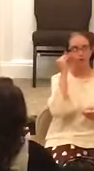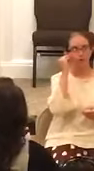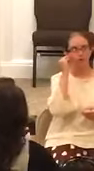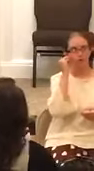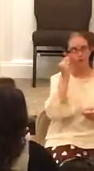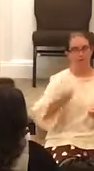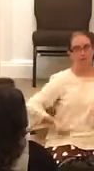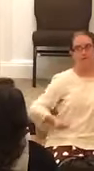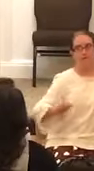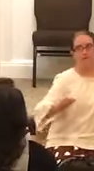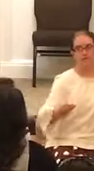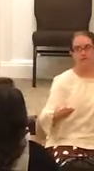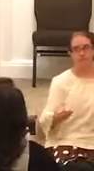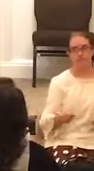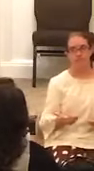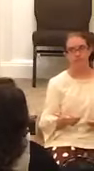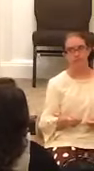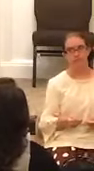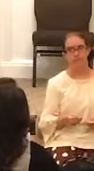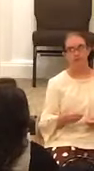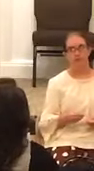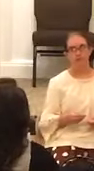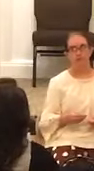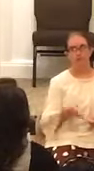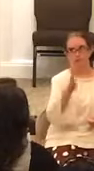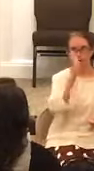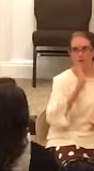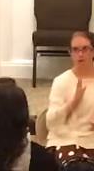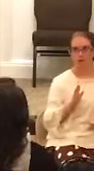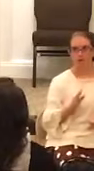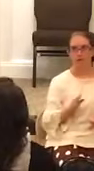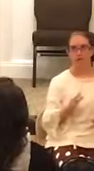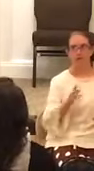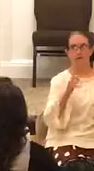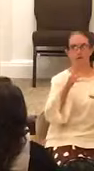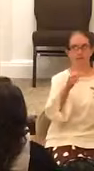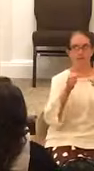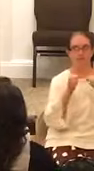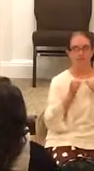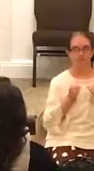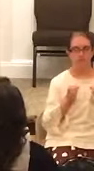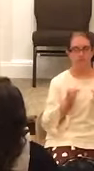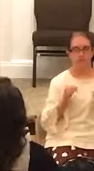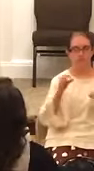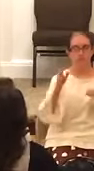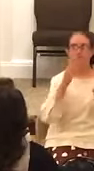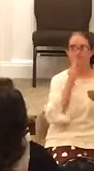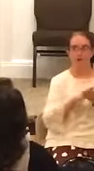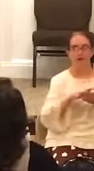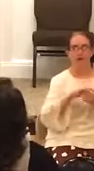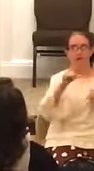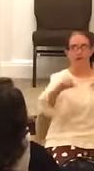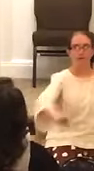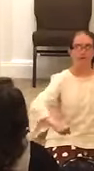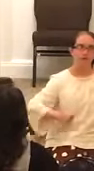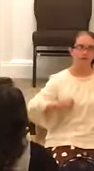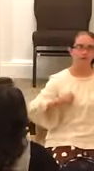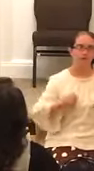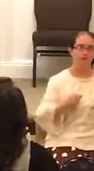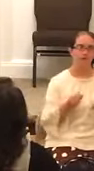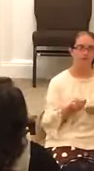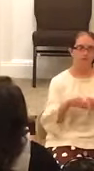him Godspeed. For he that biddeth him Godspeed is partaker of his evil deeds. So when you